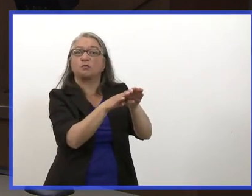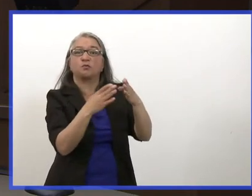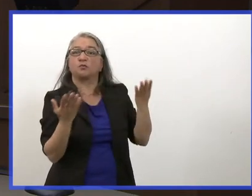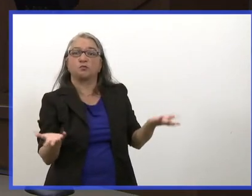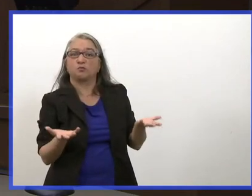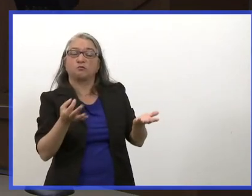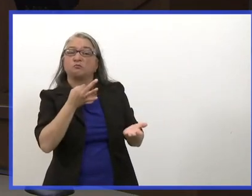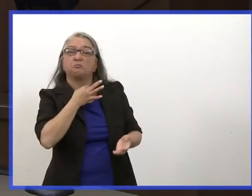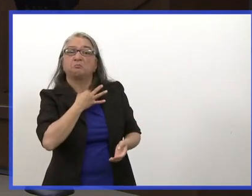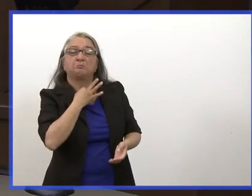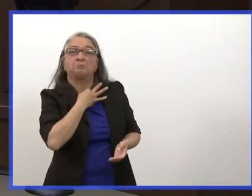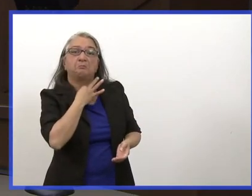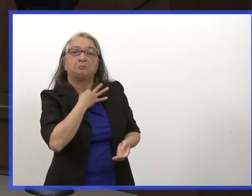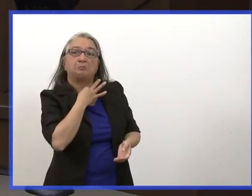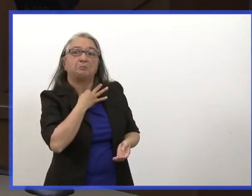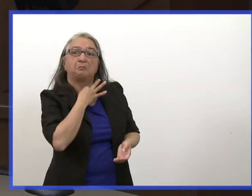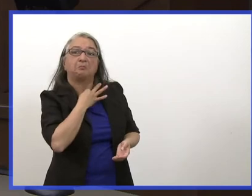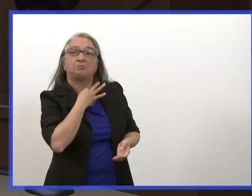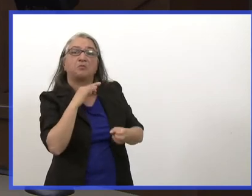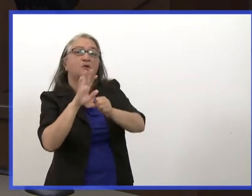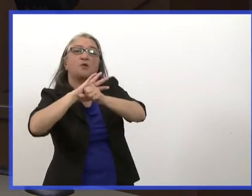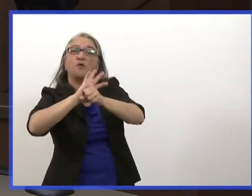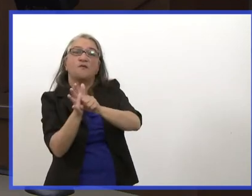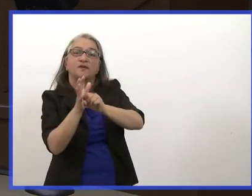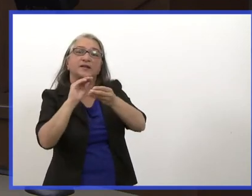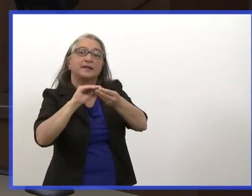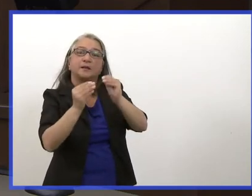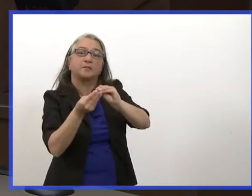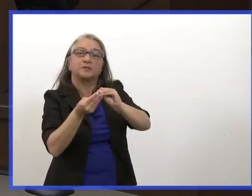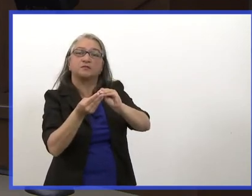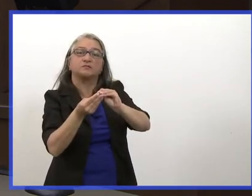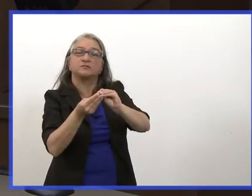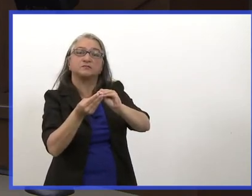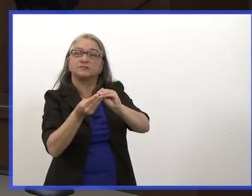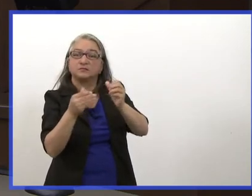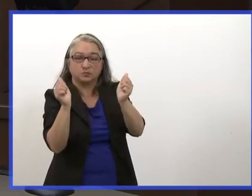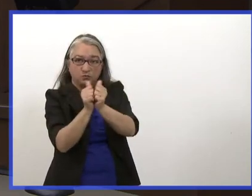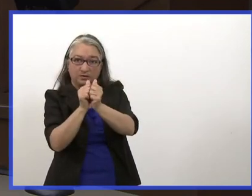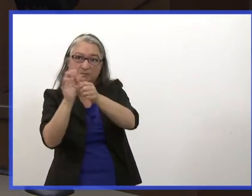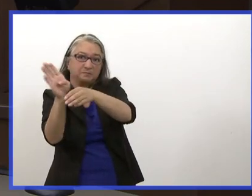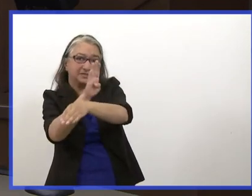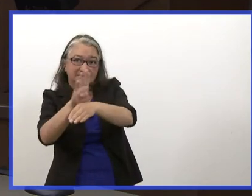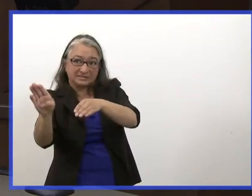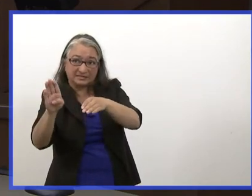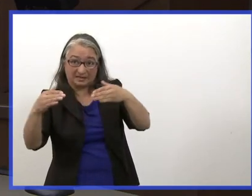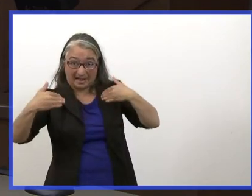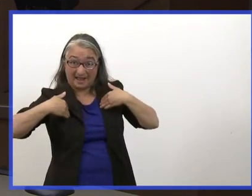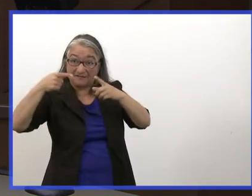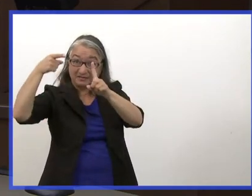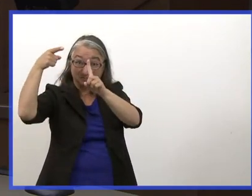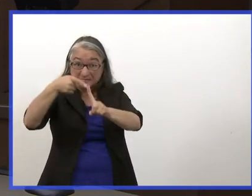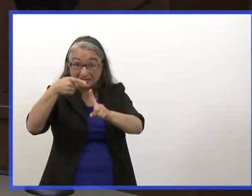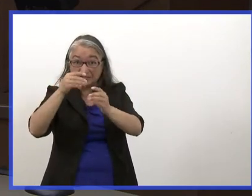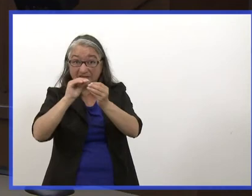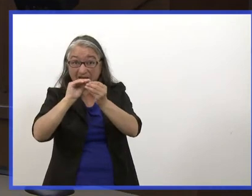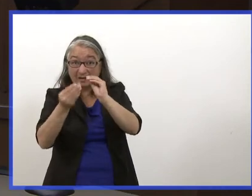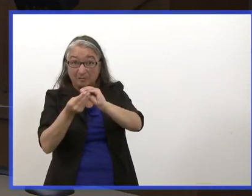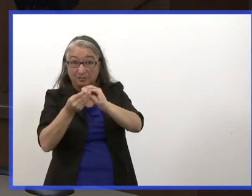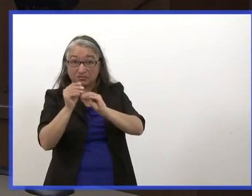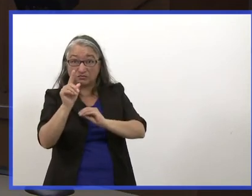case numbers involving various businesses, and when can we get more information